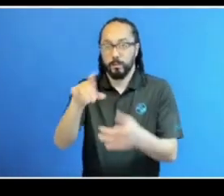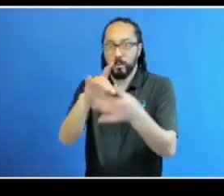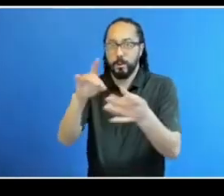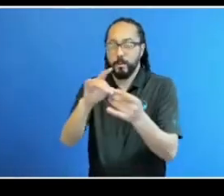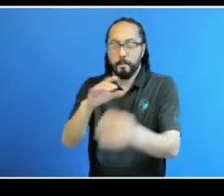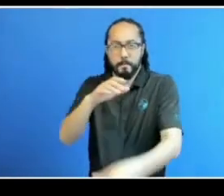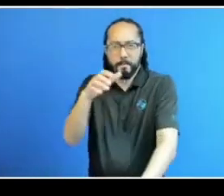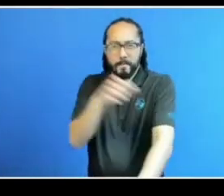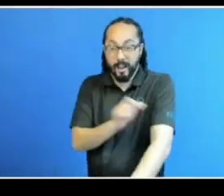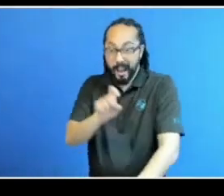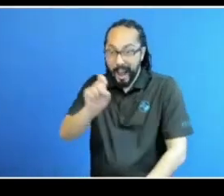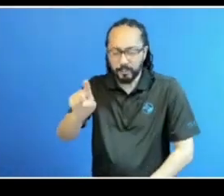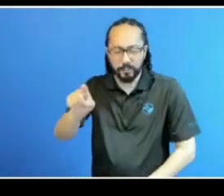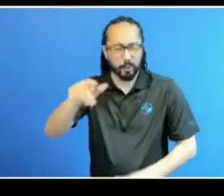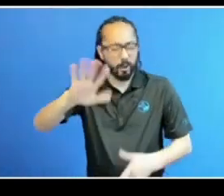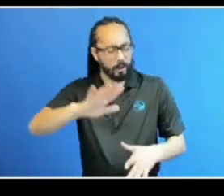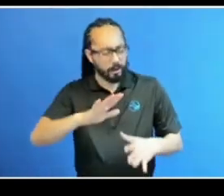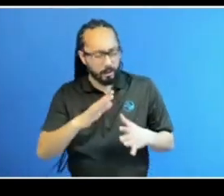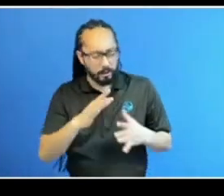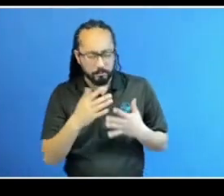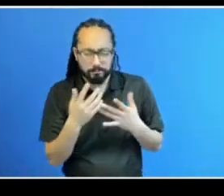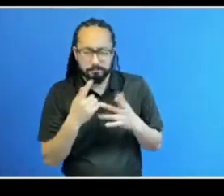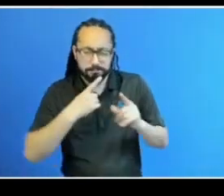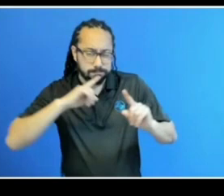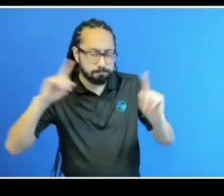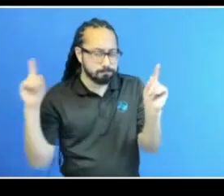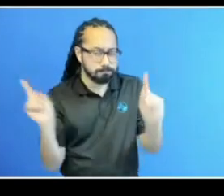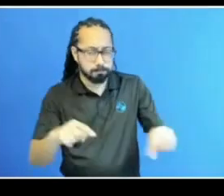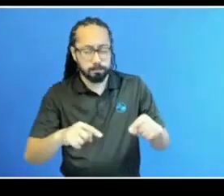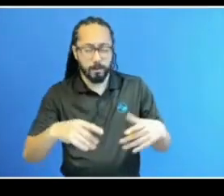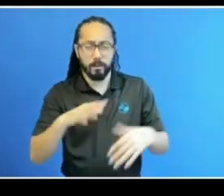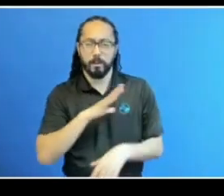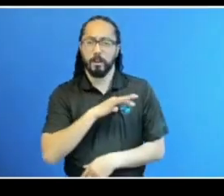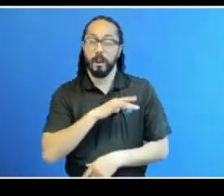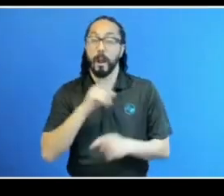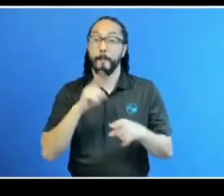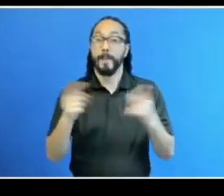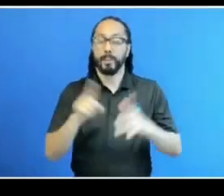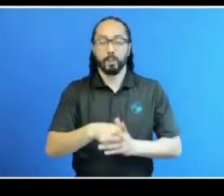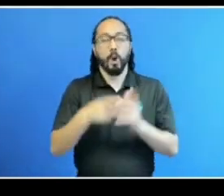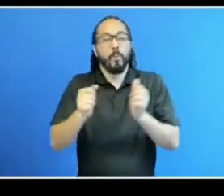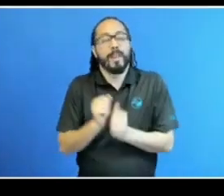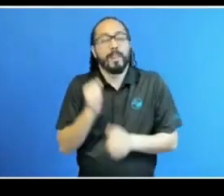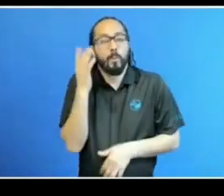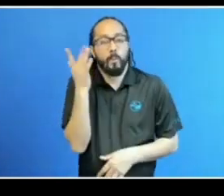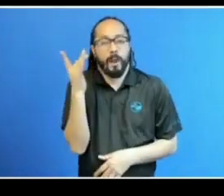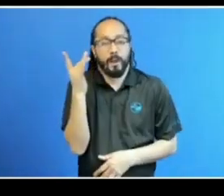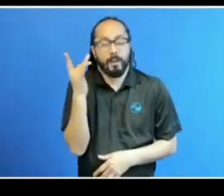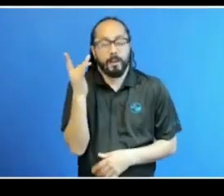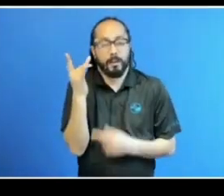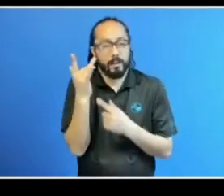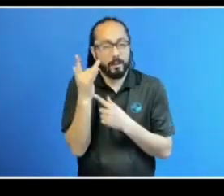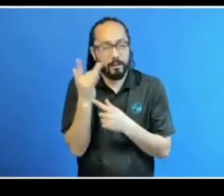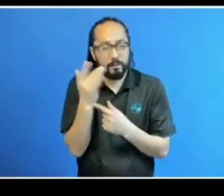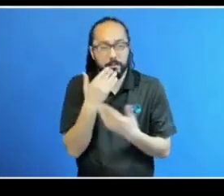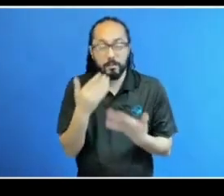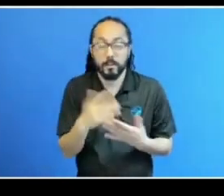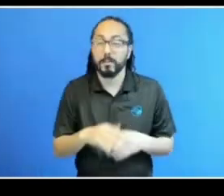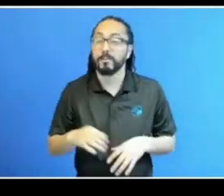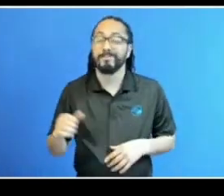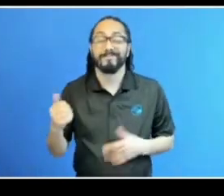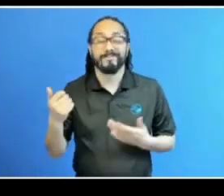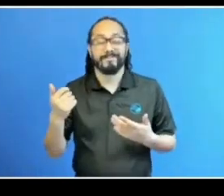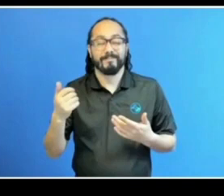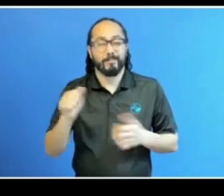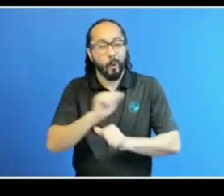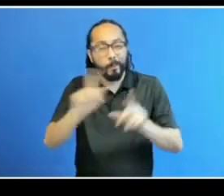alone. I think that, starting off with why, I feel like that's where everybody should start. Everybody has, a past, everybody